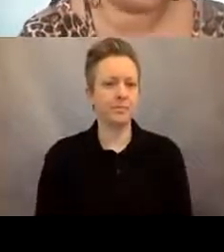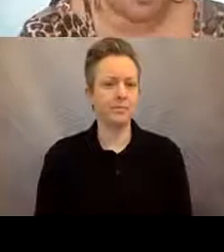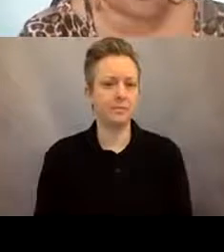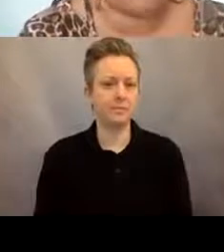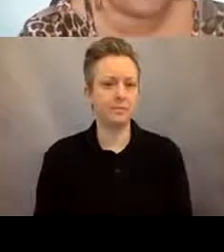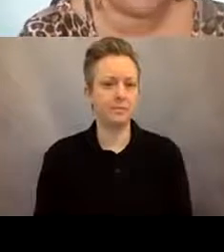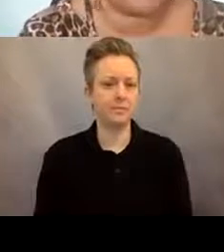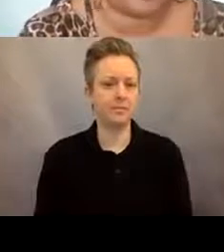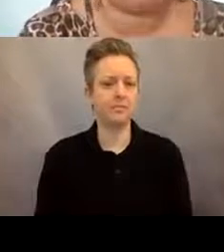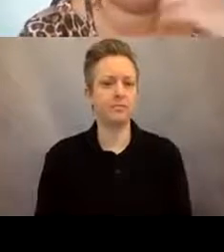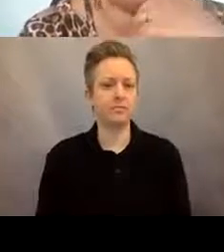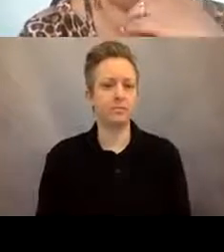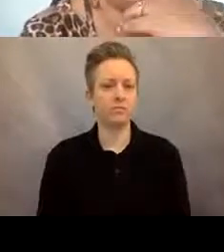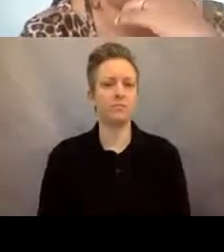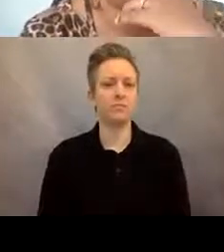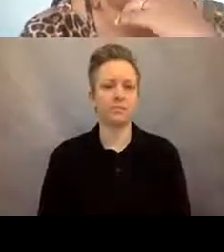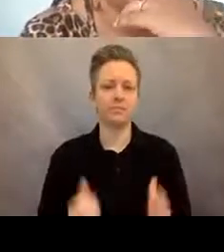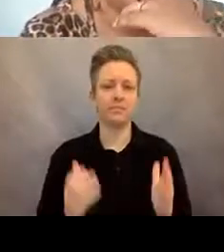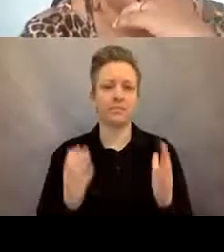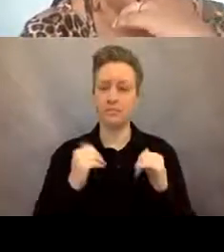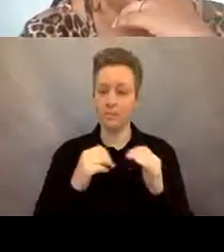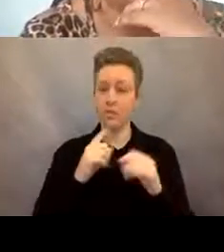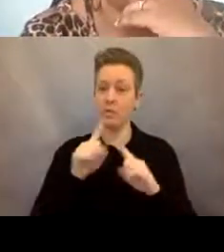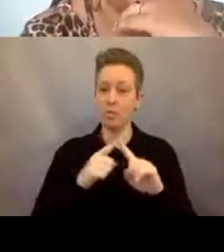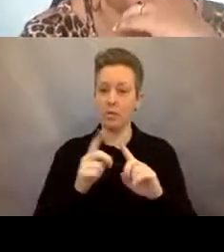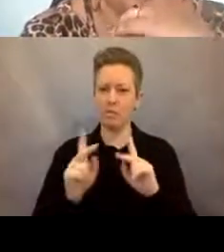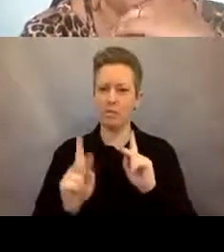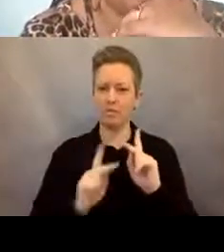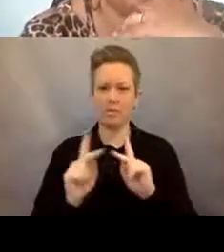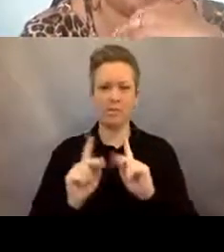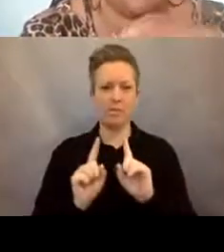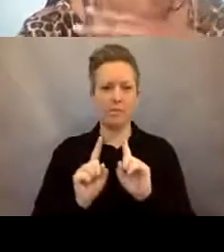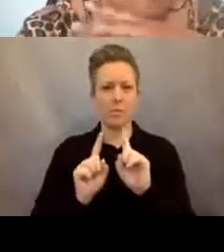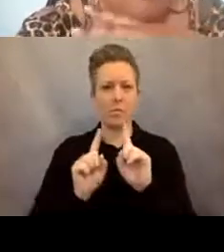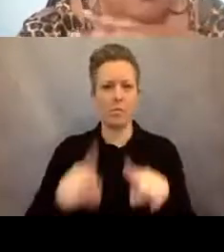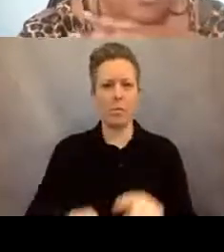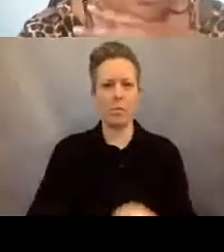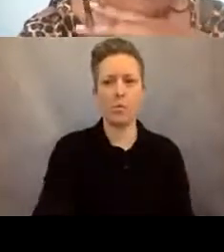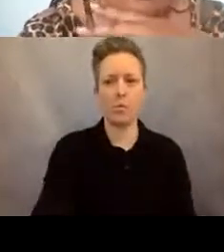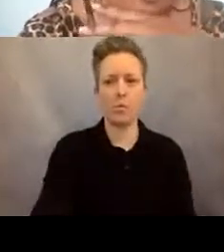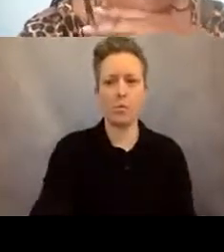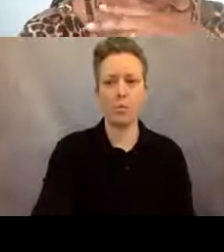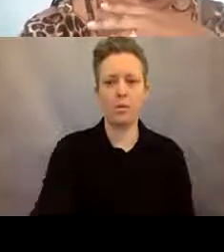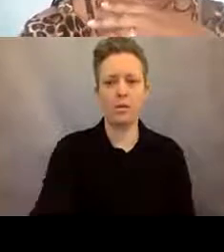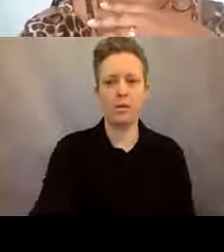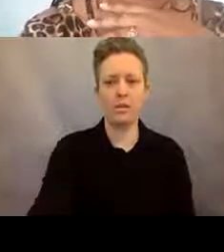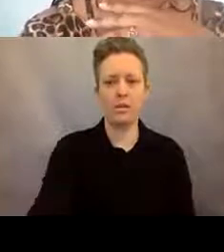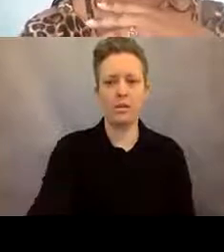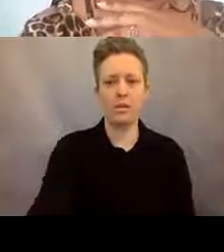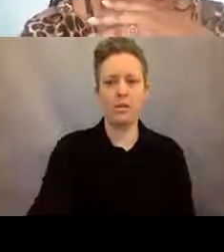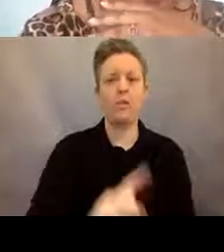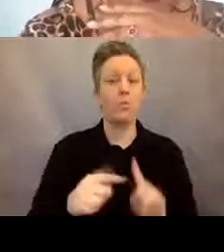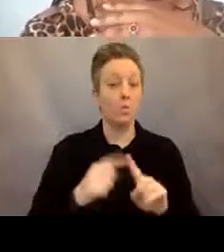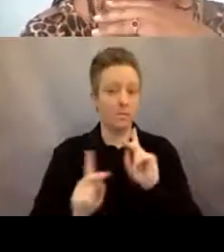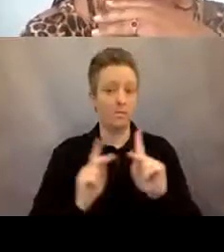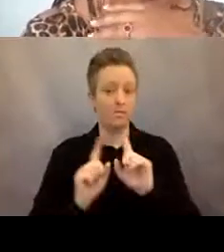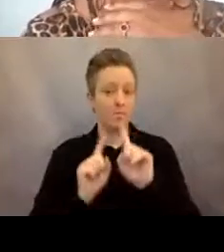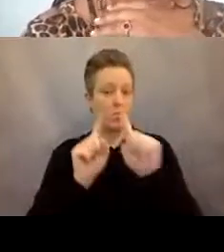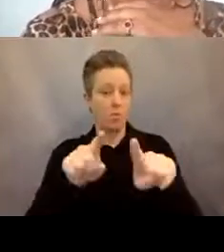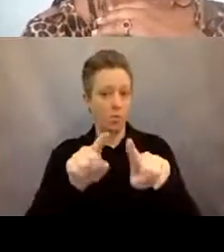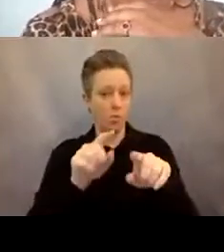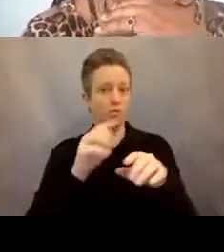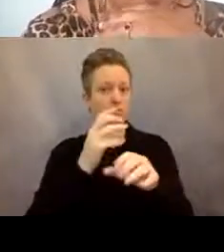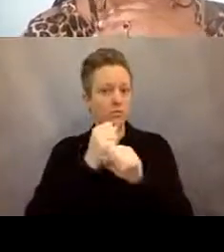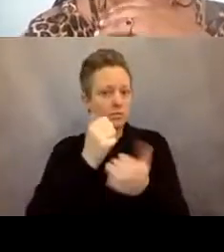SA or stalking or any type of nonviolence service work that we do? How are folks getting re-traumatized through these processes